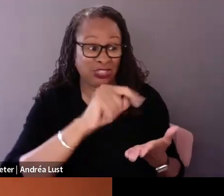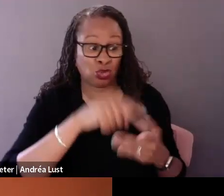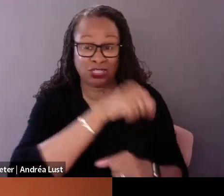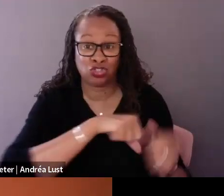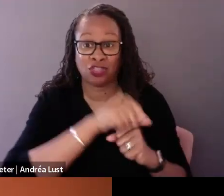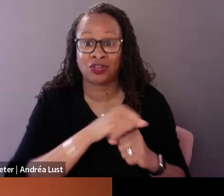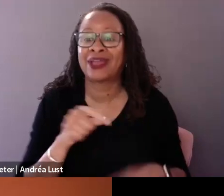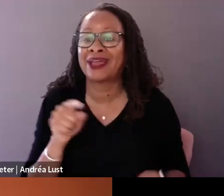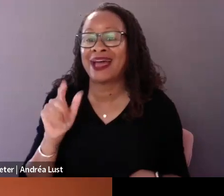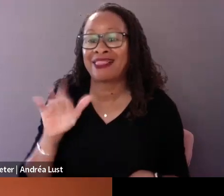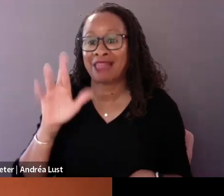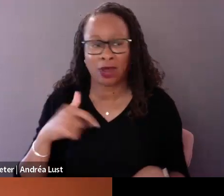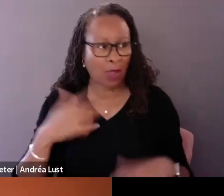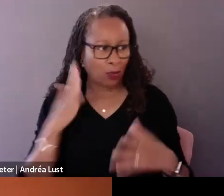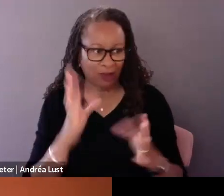free,